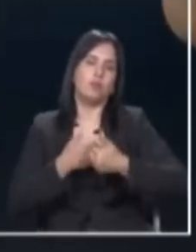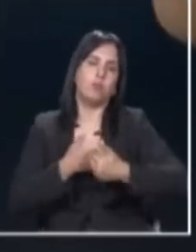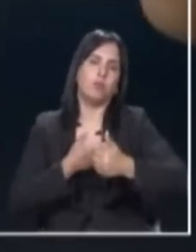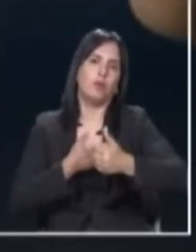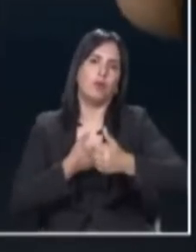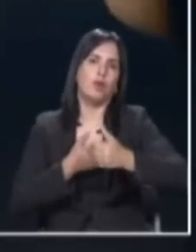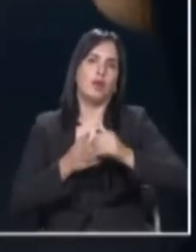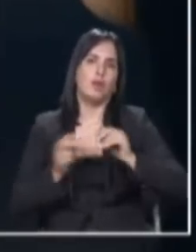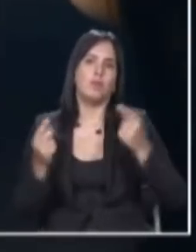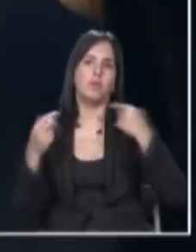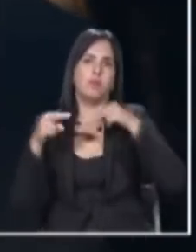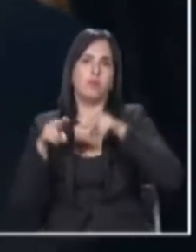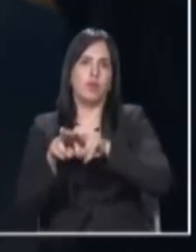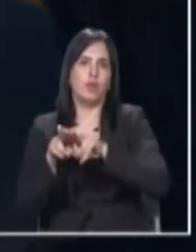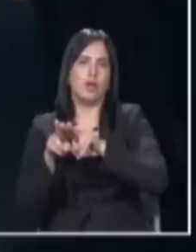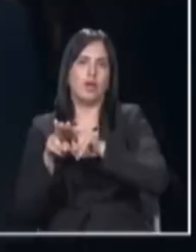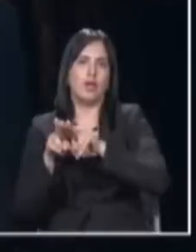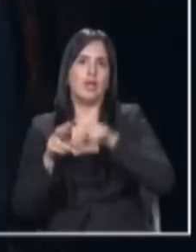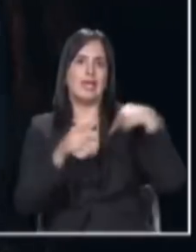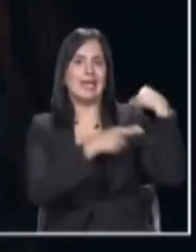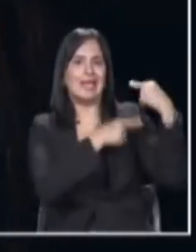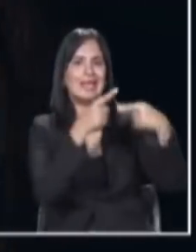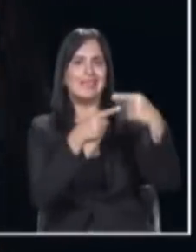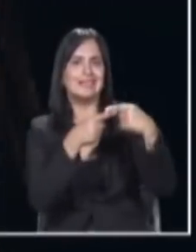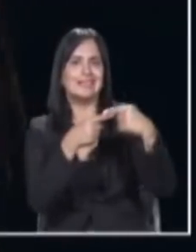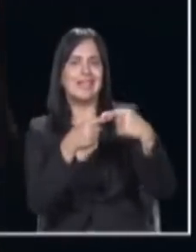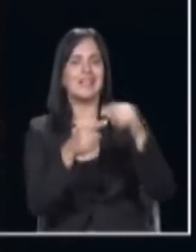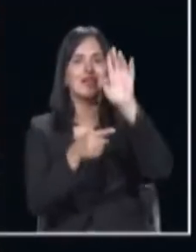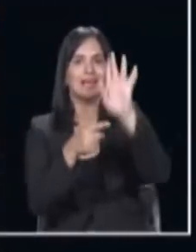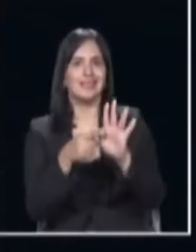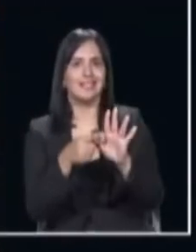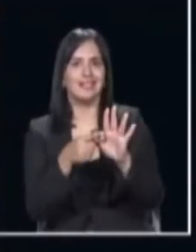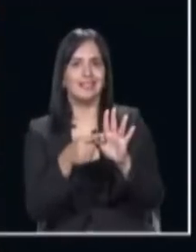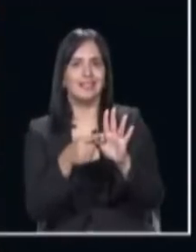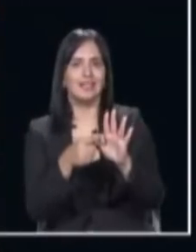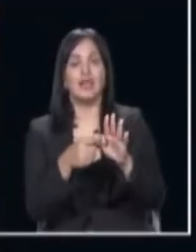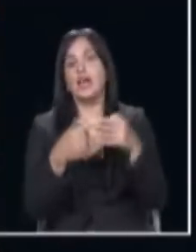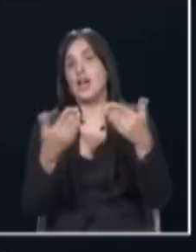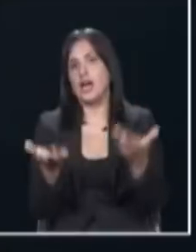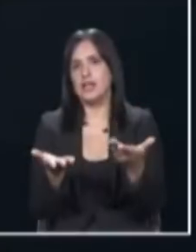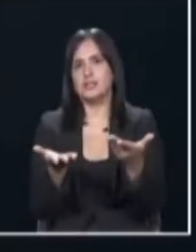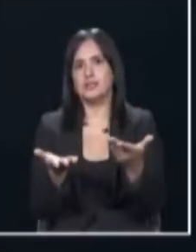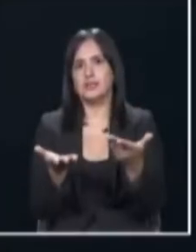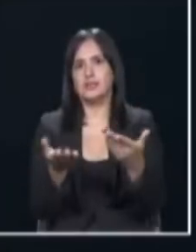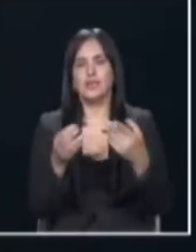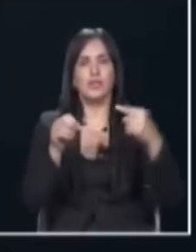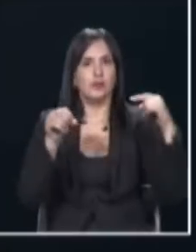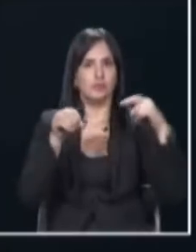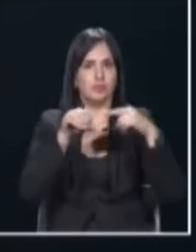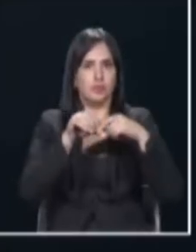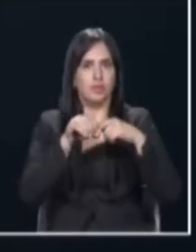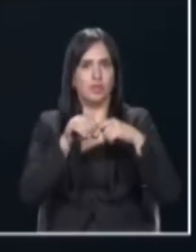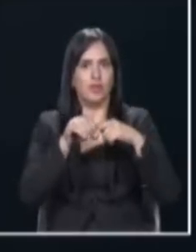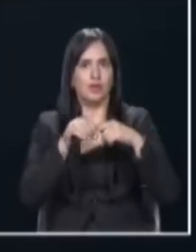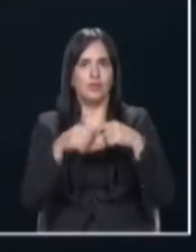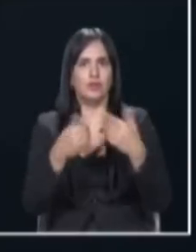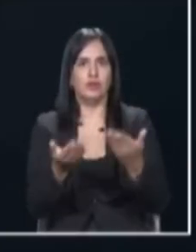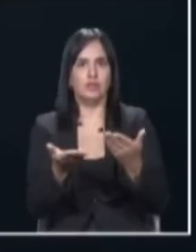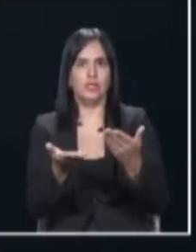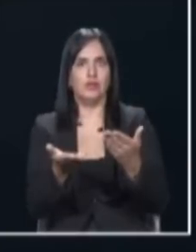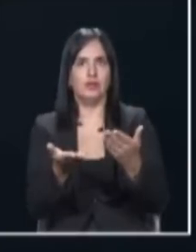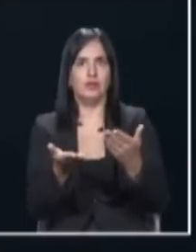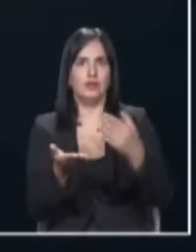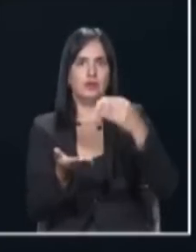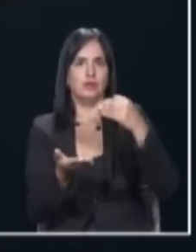pass on these traits for your inheritance in this way education experiences have the potential to shape evolutionary processes over time